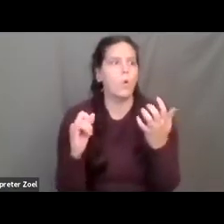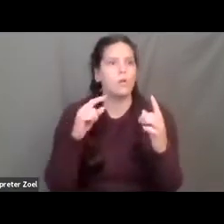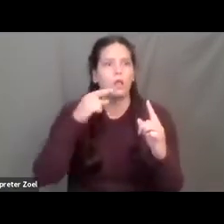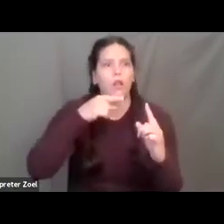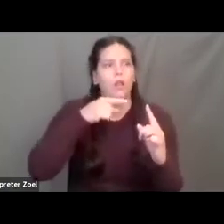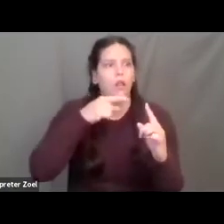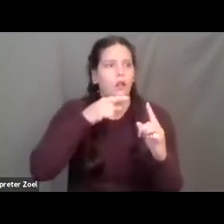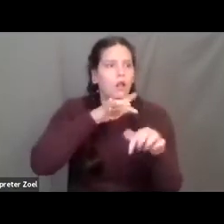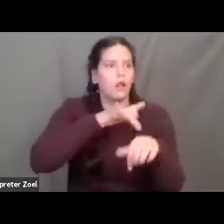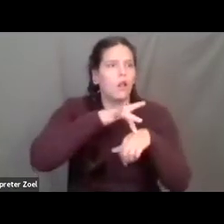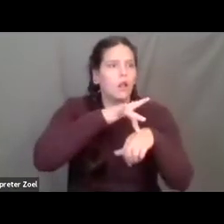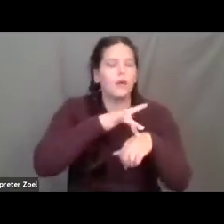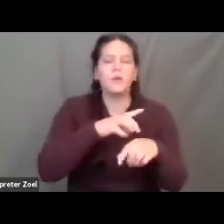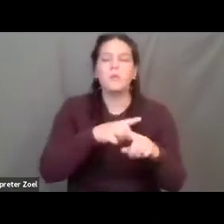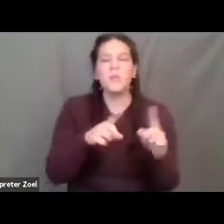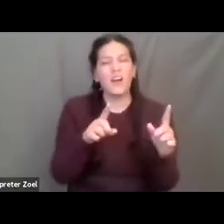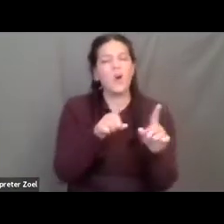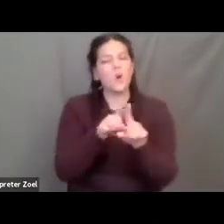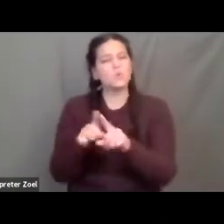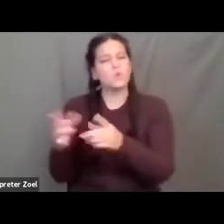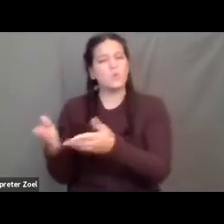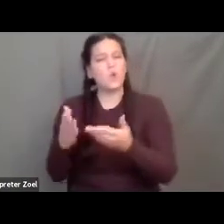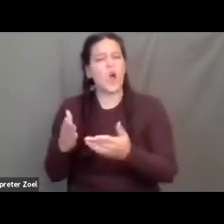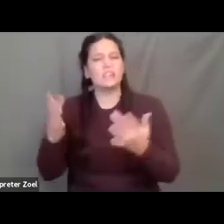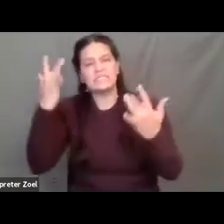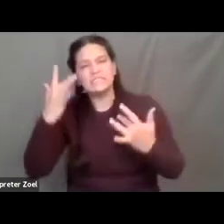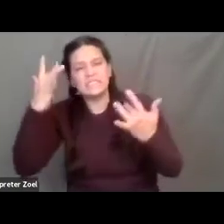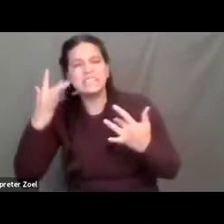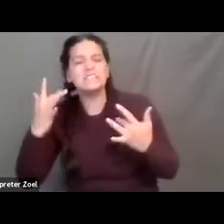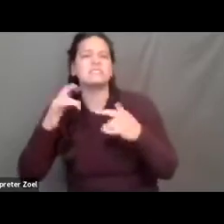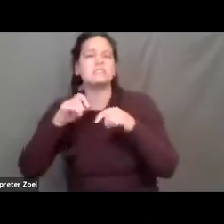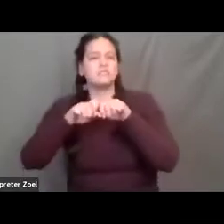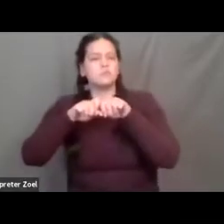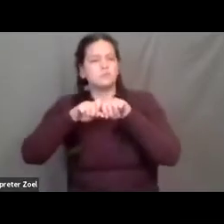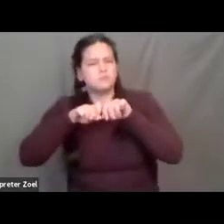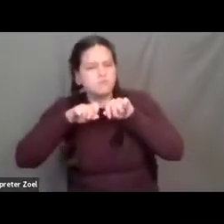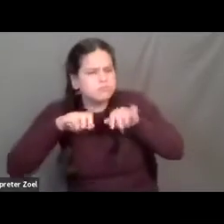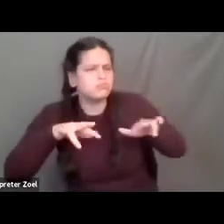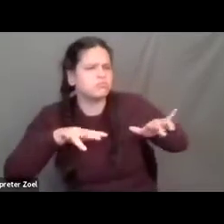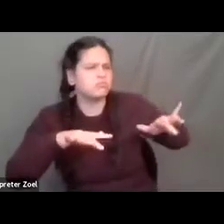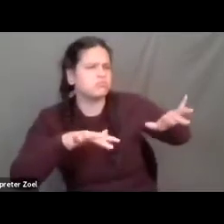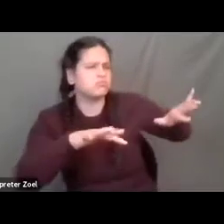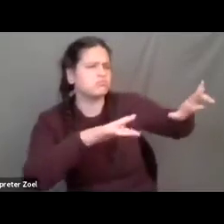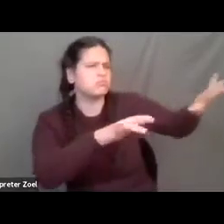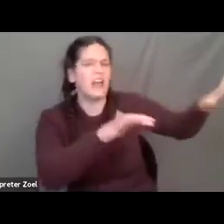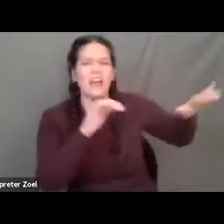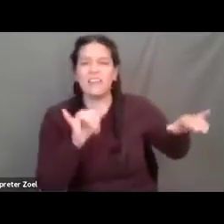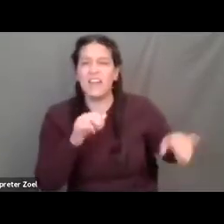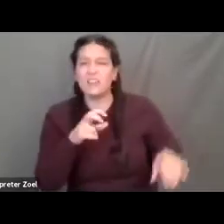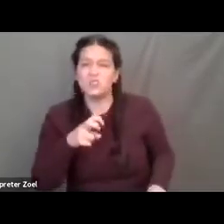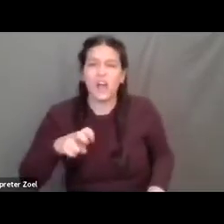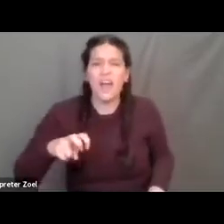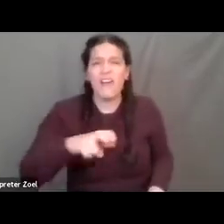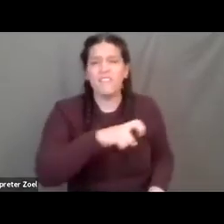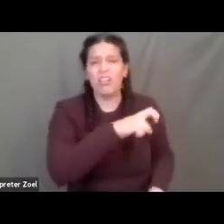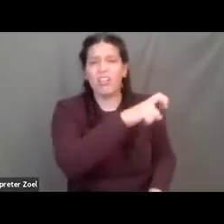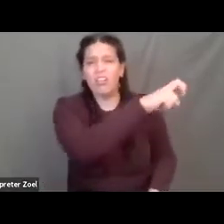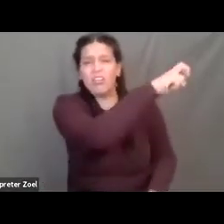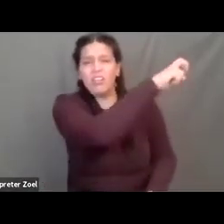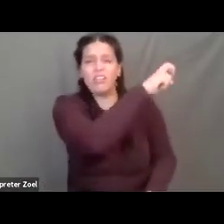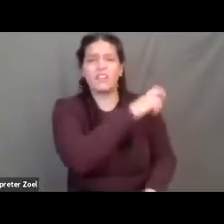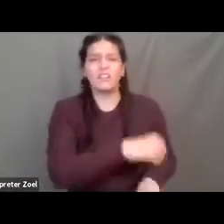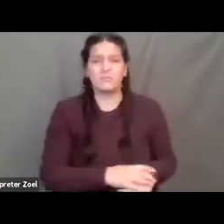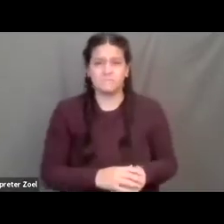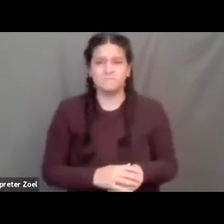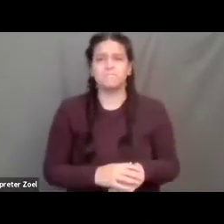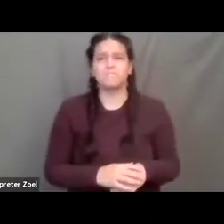also brought disease, and that disease traveled all the way up into what's now called the United